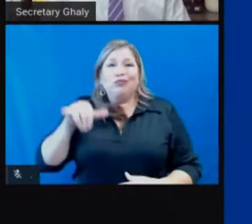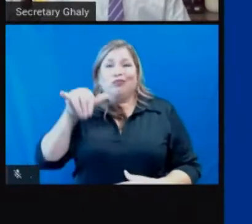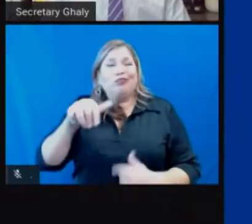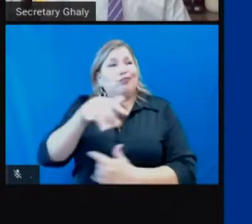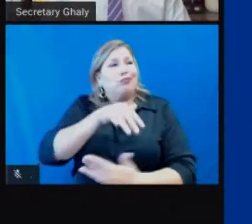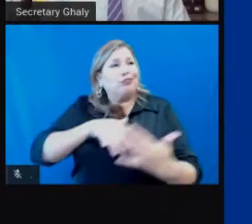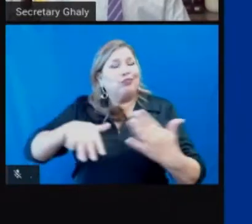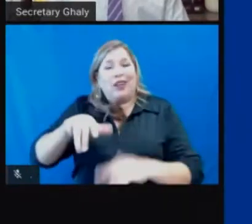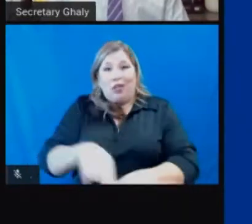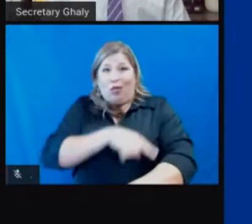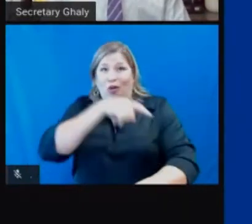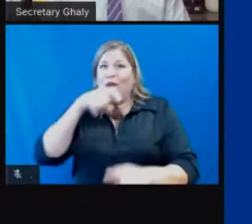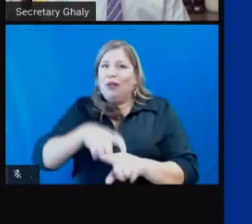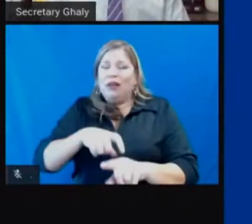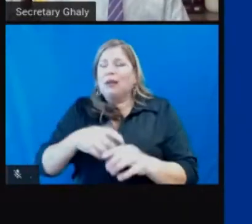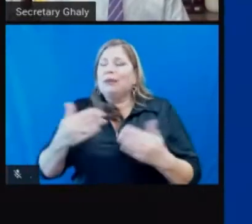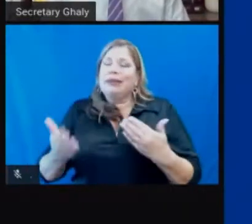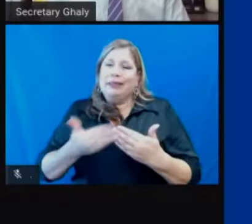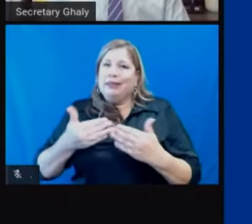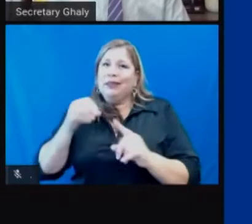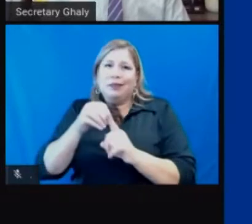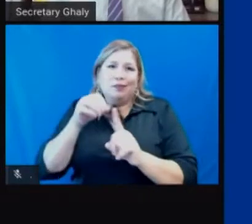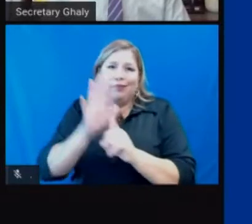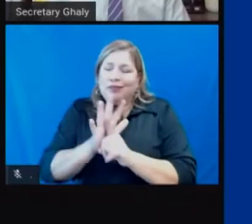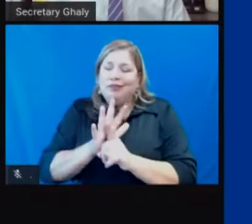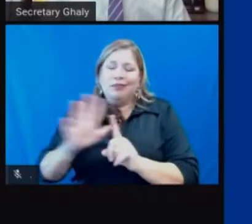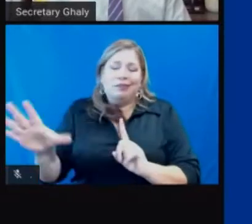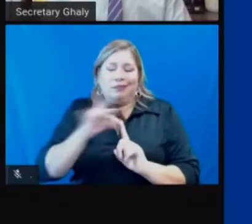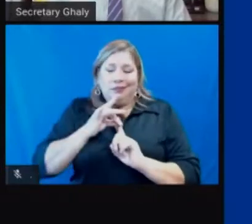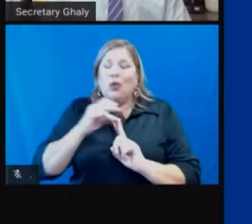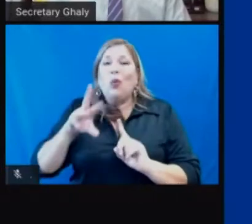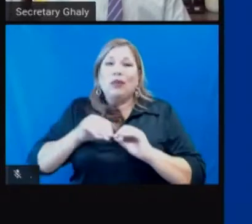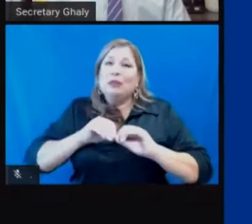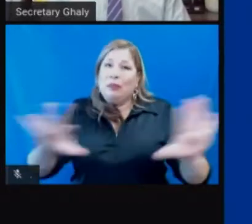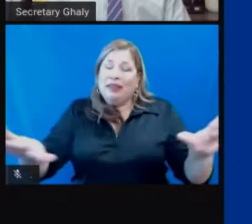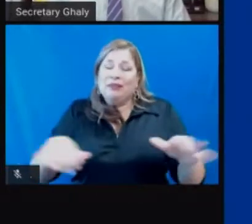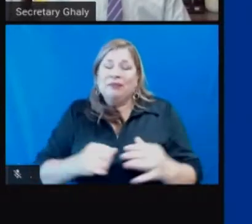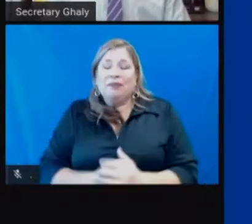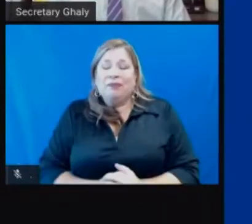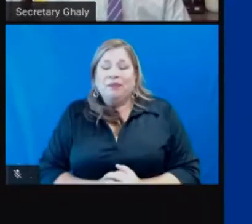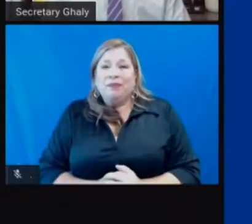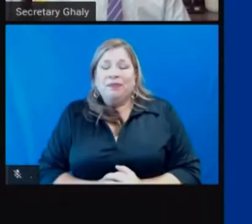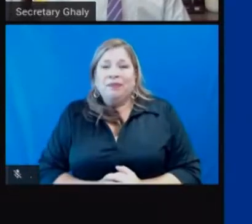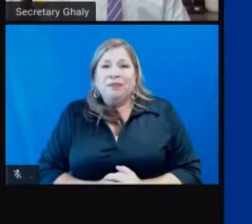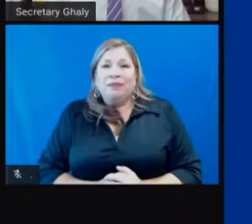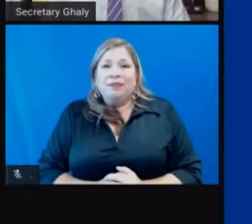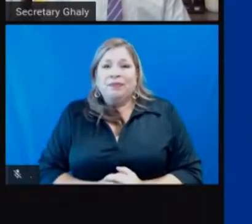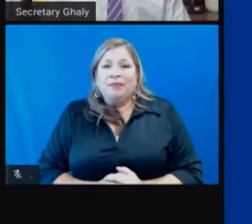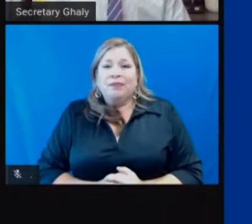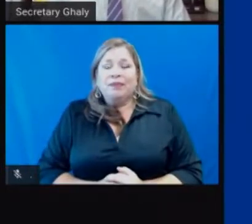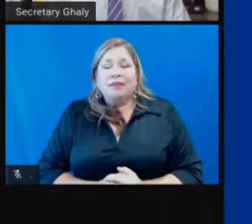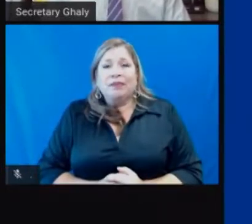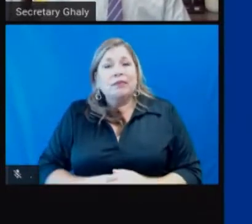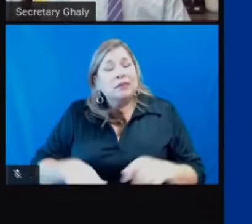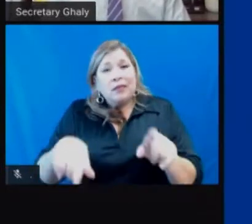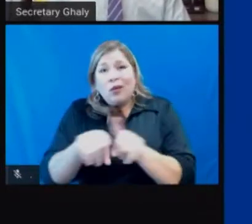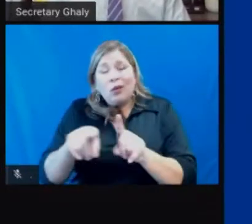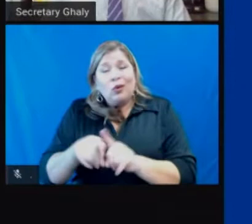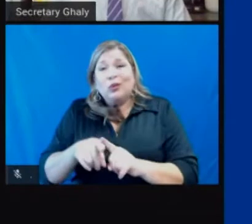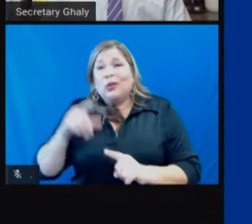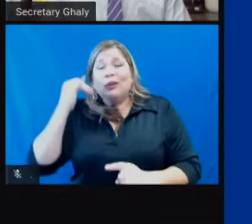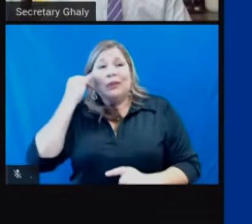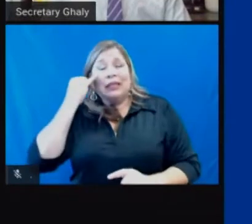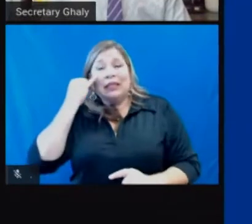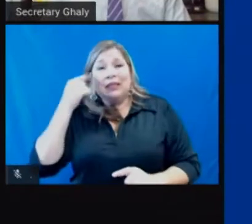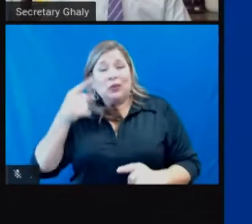either be infected or spread the infection to someone else. And activities that don't allow plenty of fresh air to